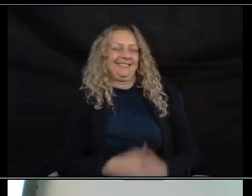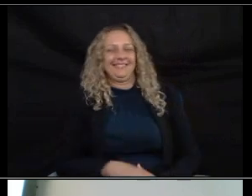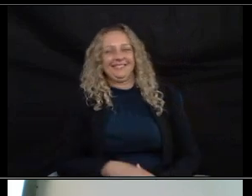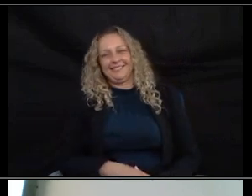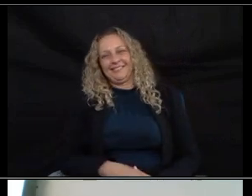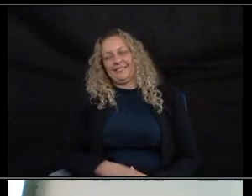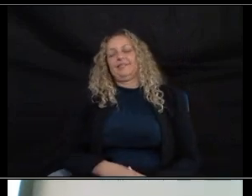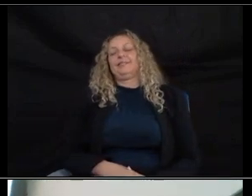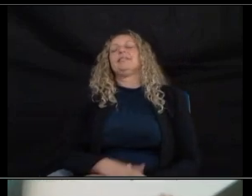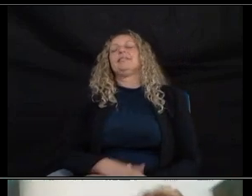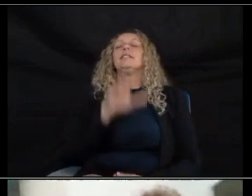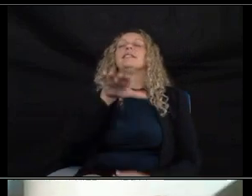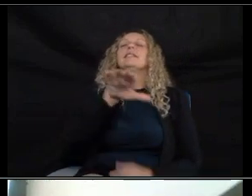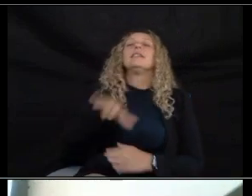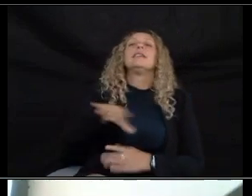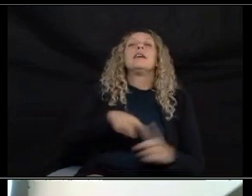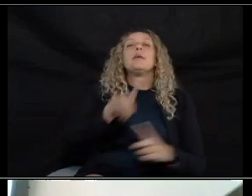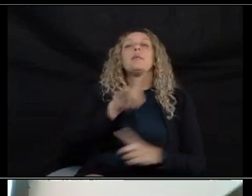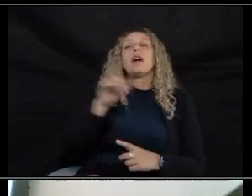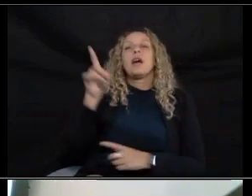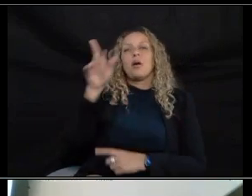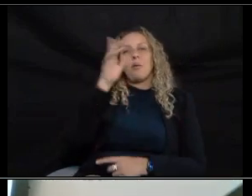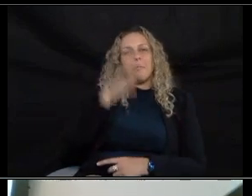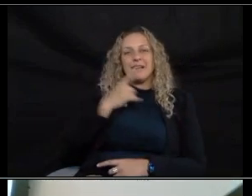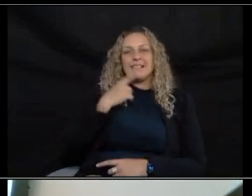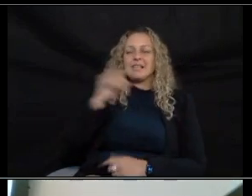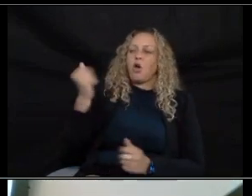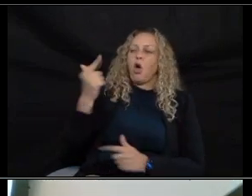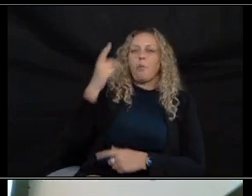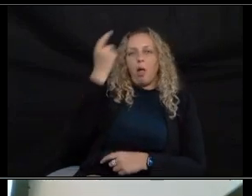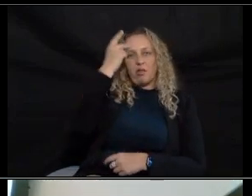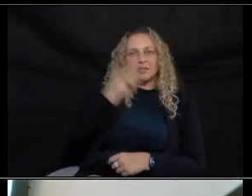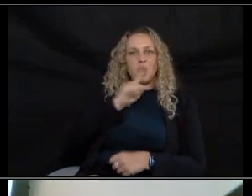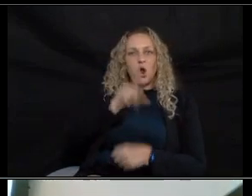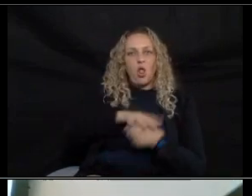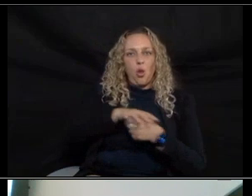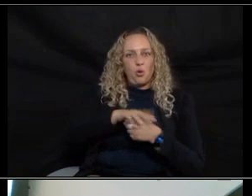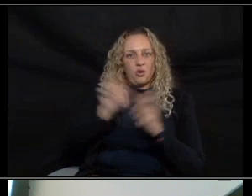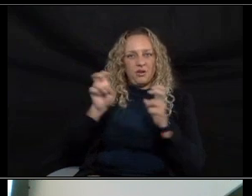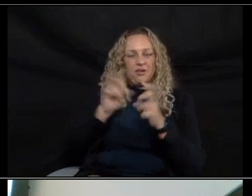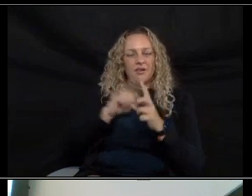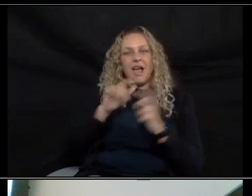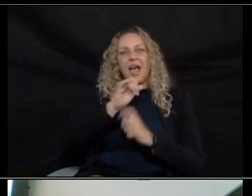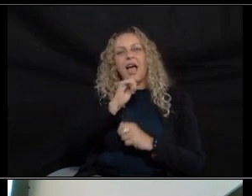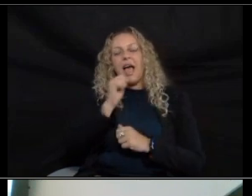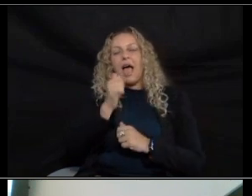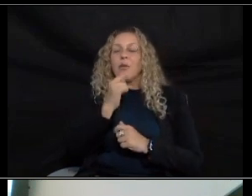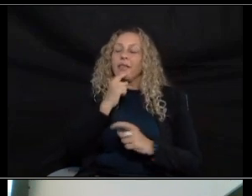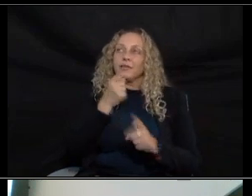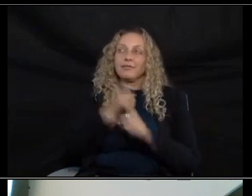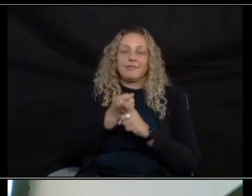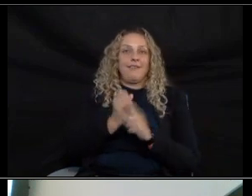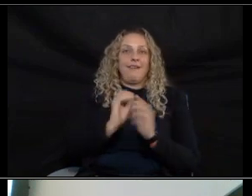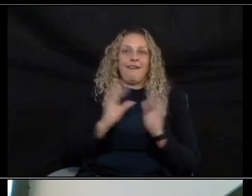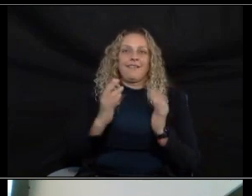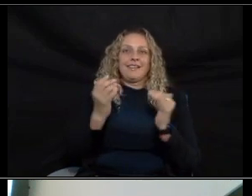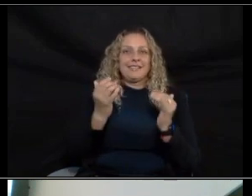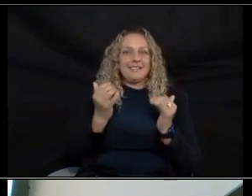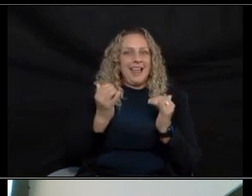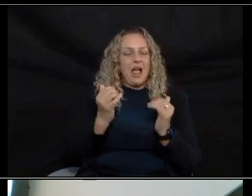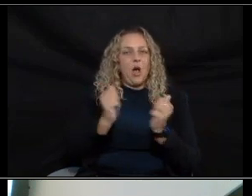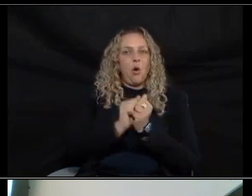You know, Tip O'Neill once said that all politics are local, and nowhere has this ever been more evident than